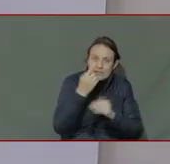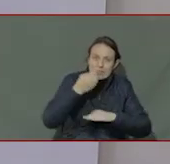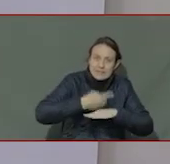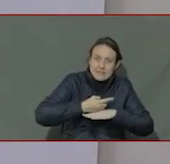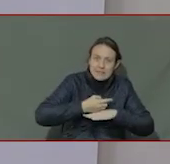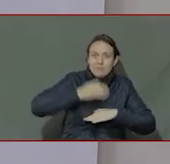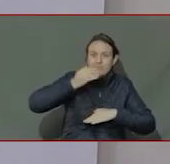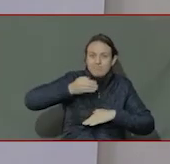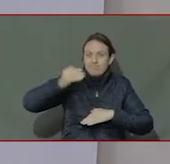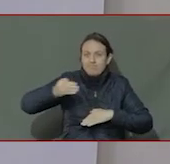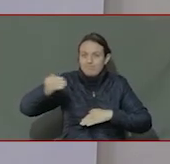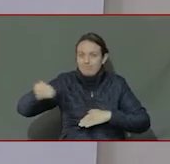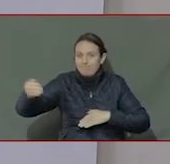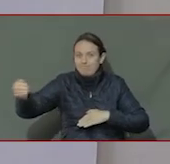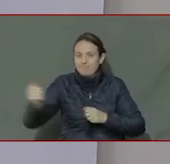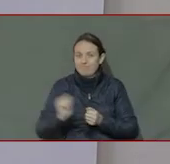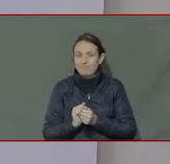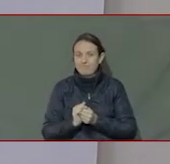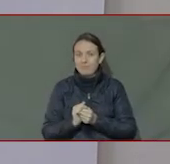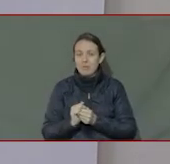comparison to eating fewer